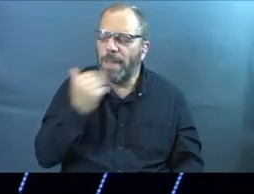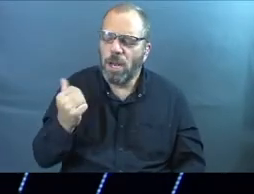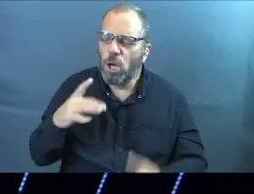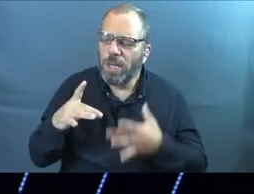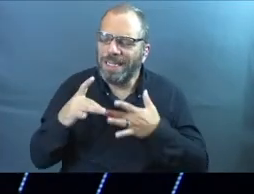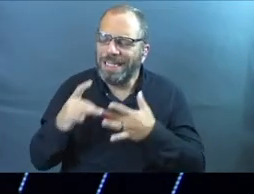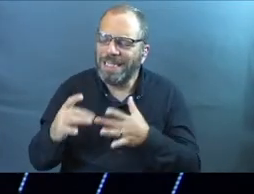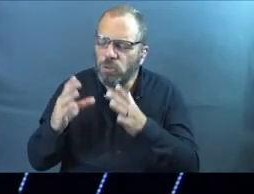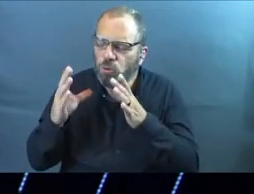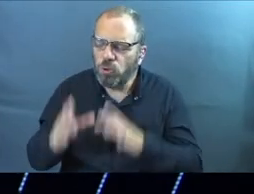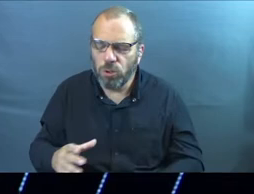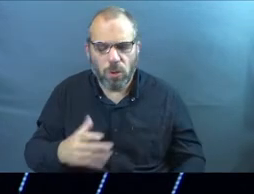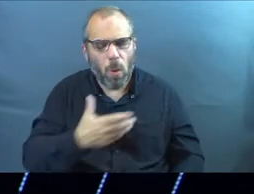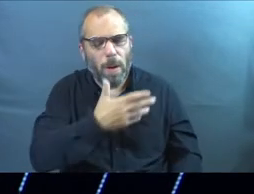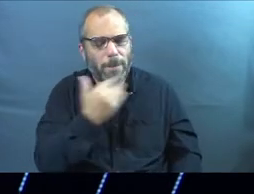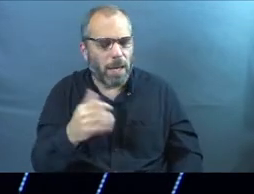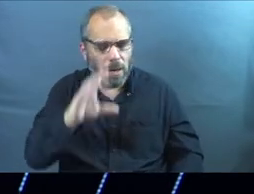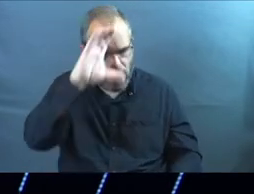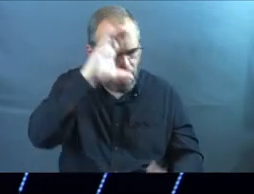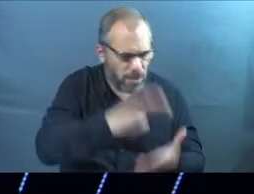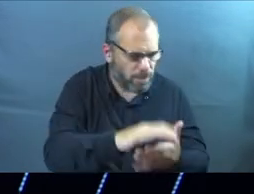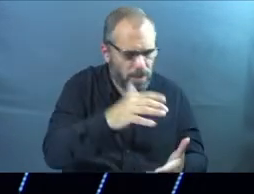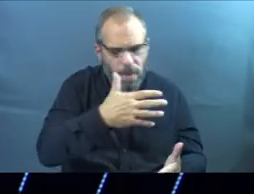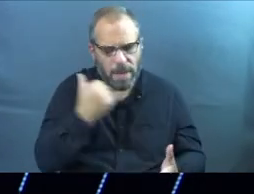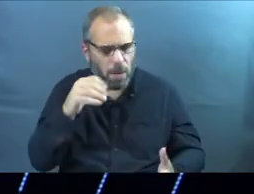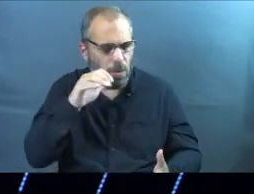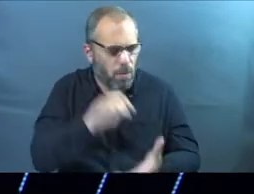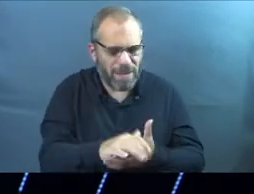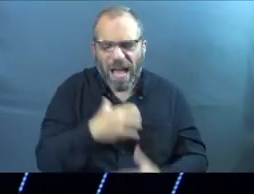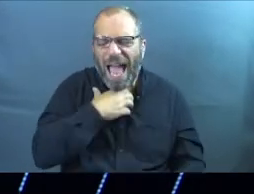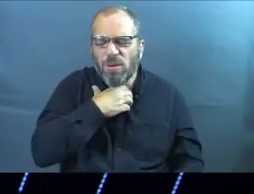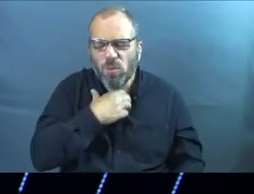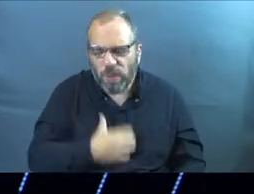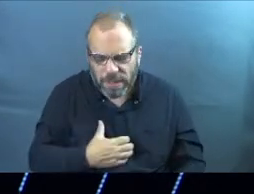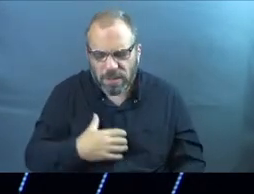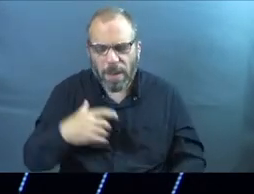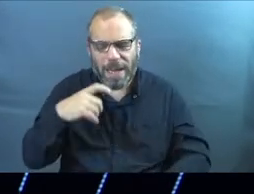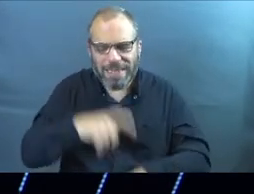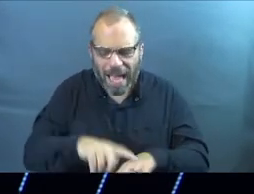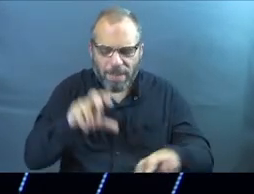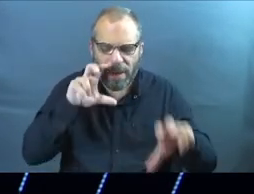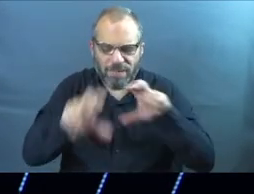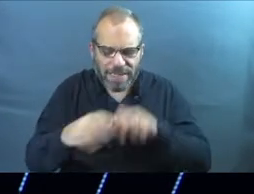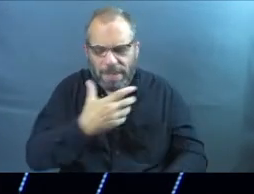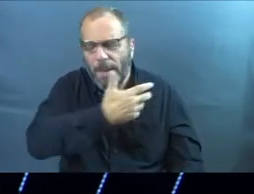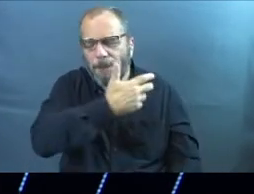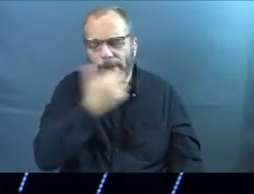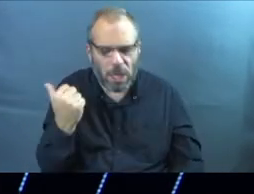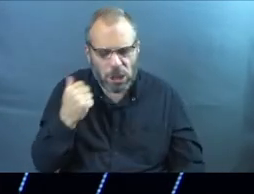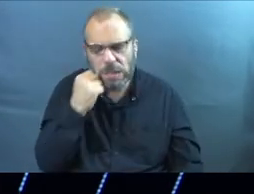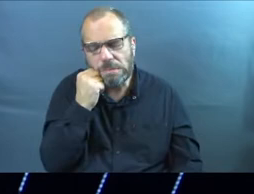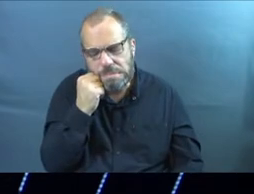better leader, a better spouse. I wish I would have invested in better things.